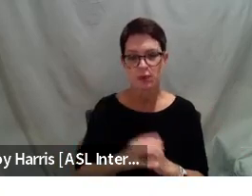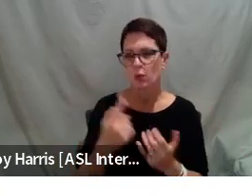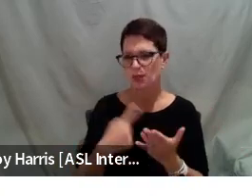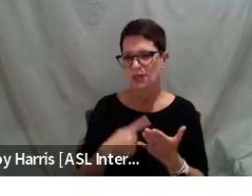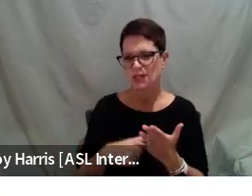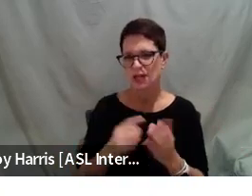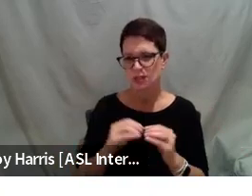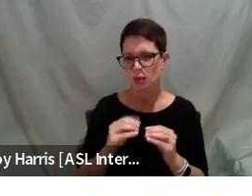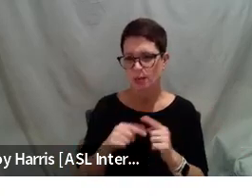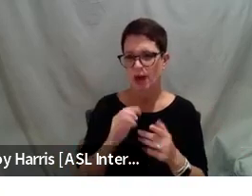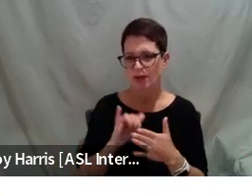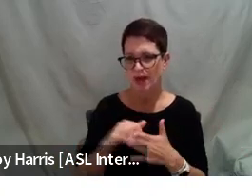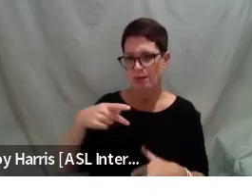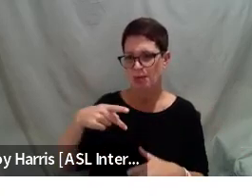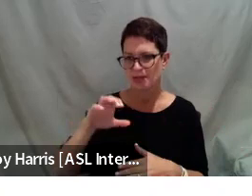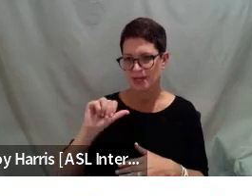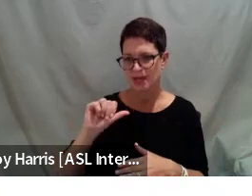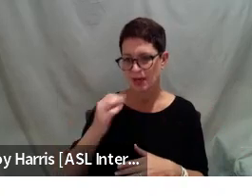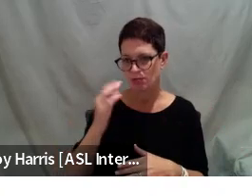a little bit more about PCA.